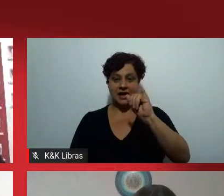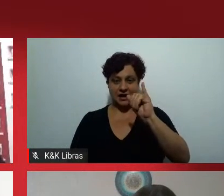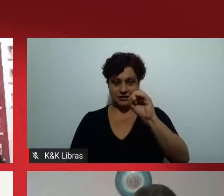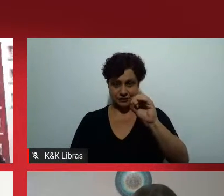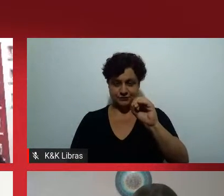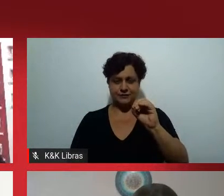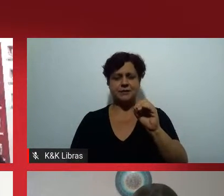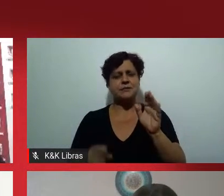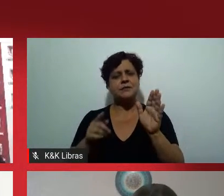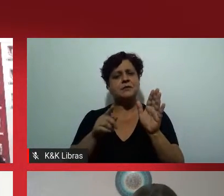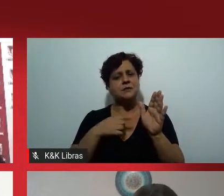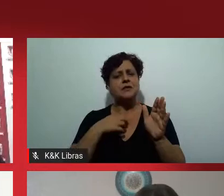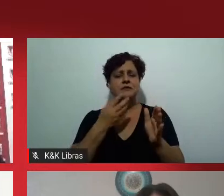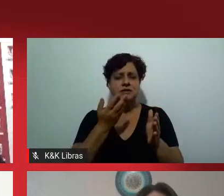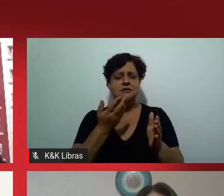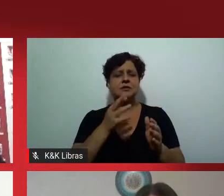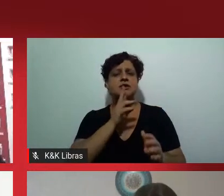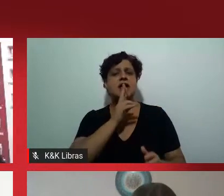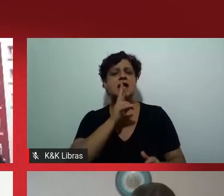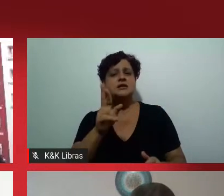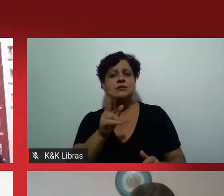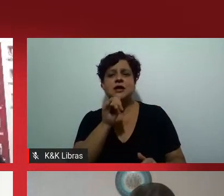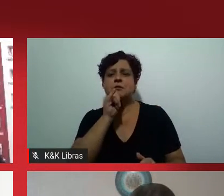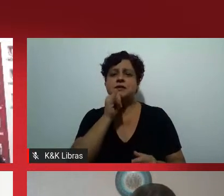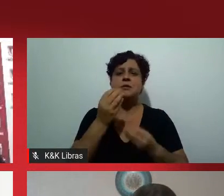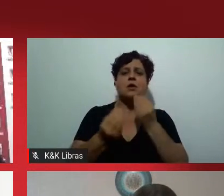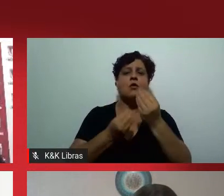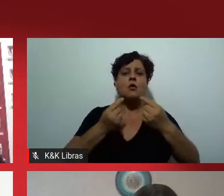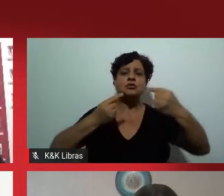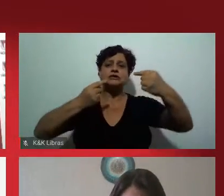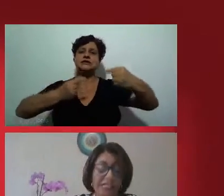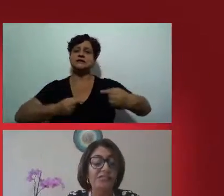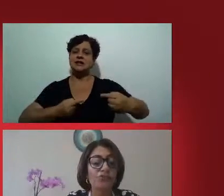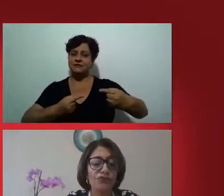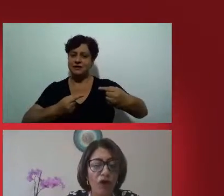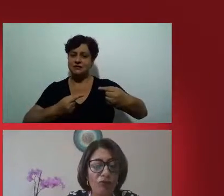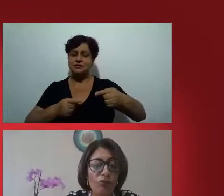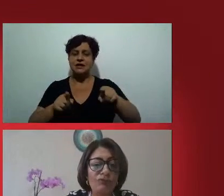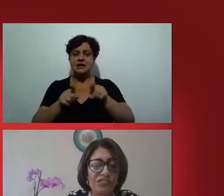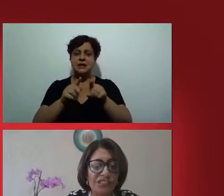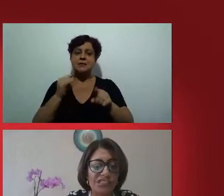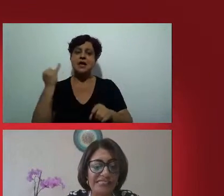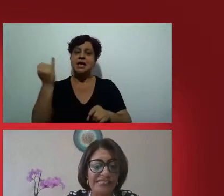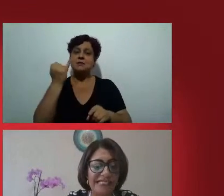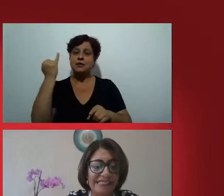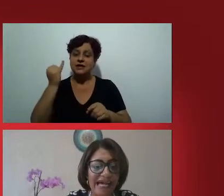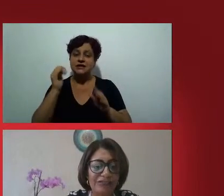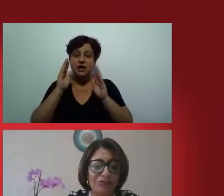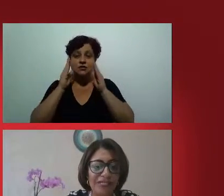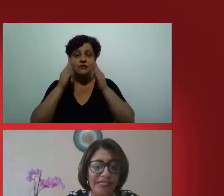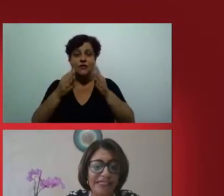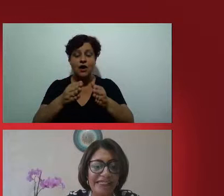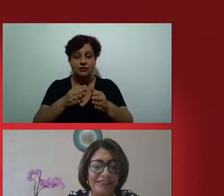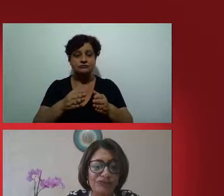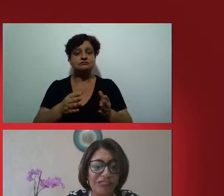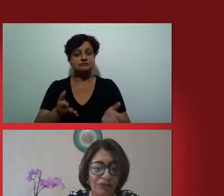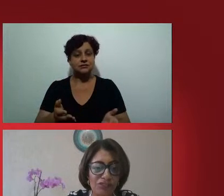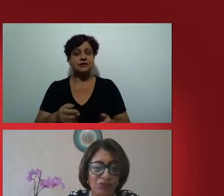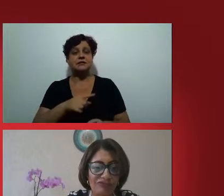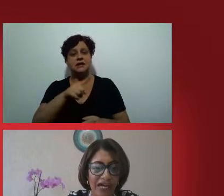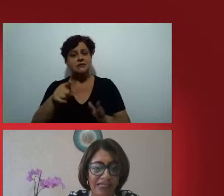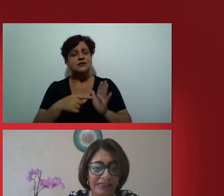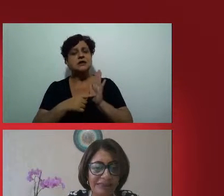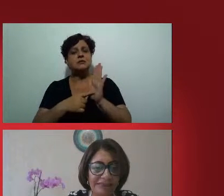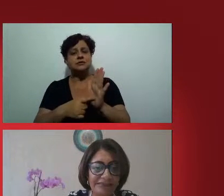you would want to talk about the challenges dos desafios e importância do fórum, como você tinha sinalizado no